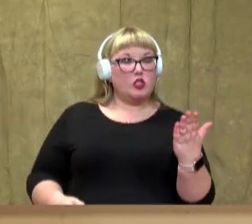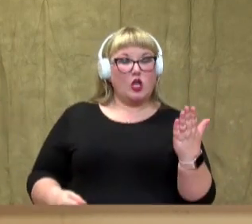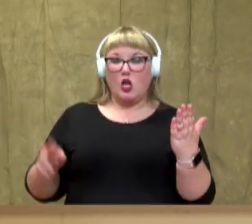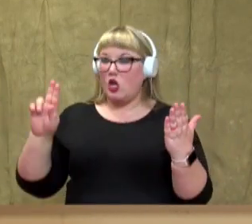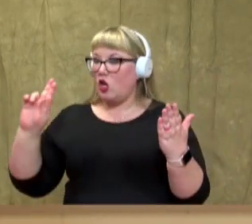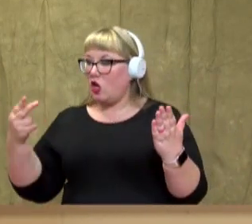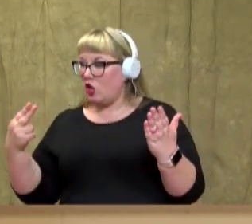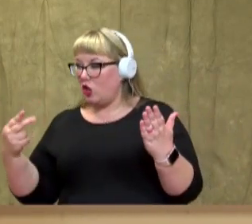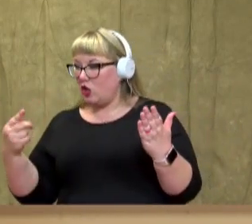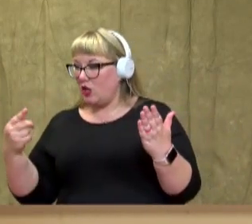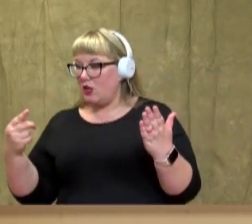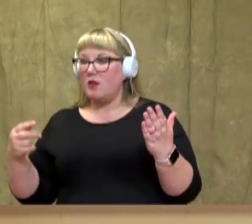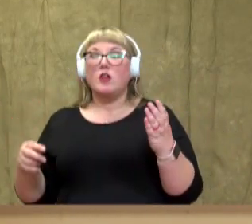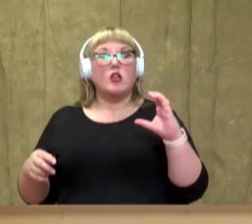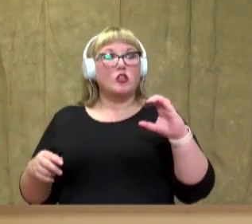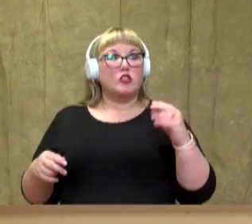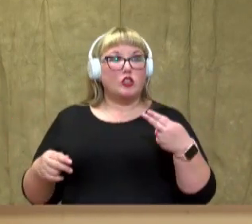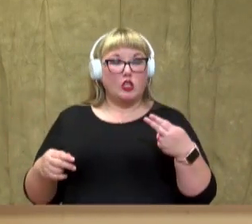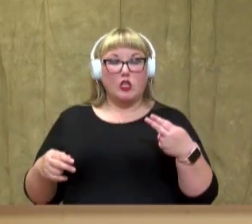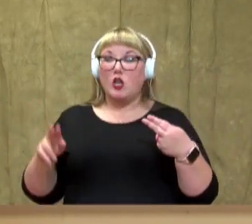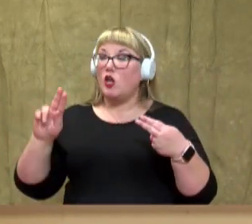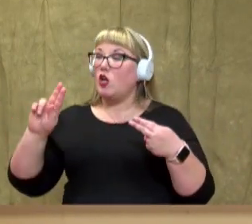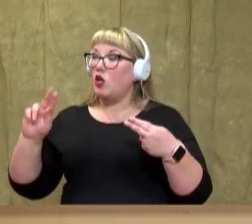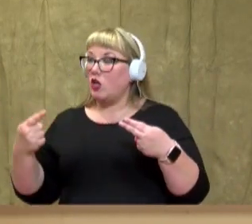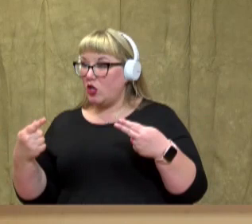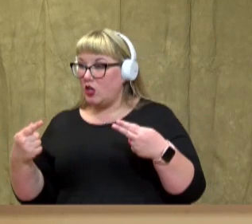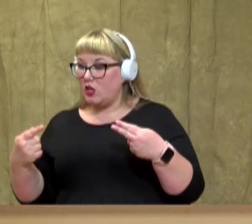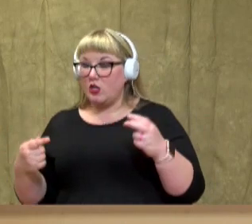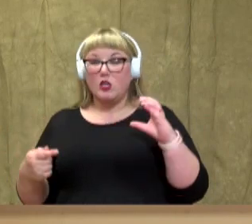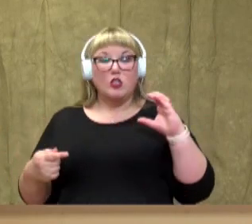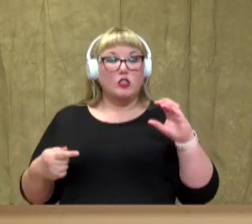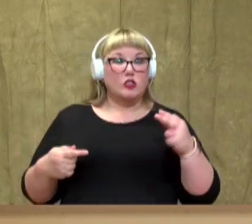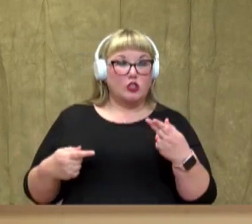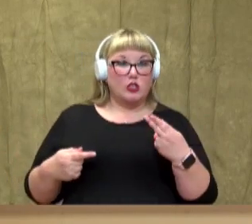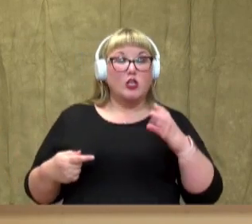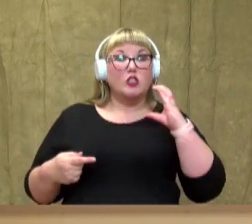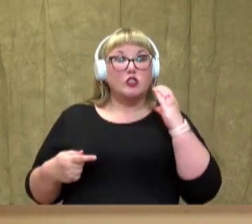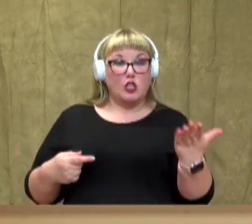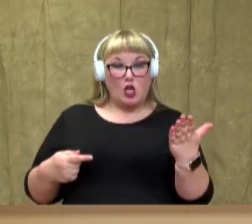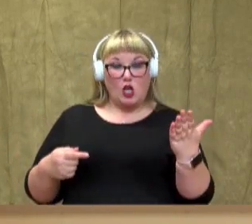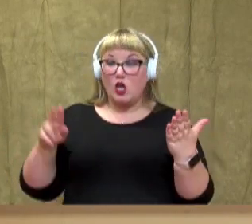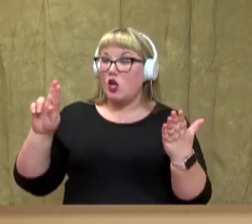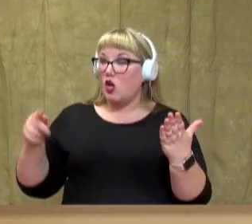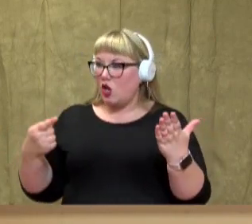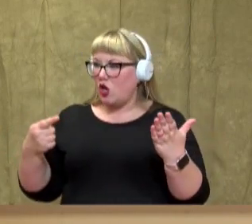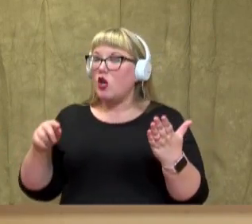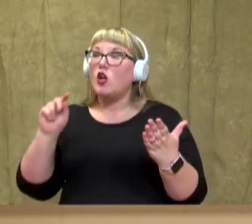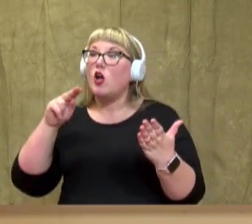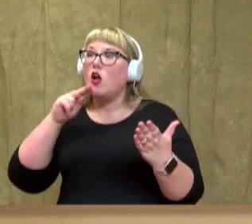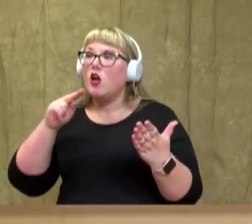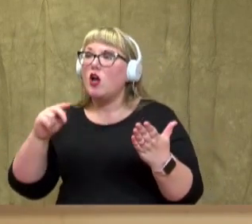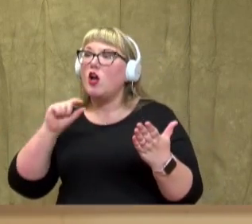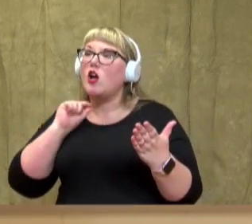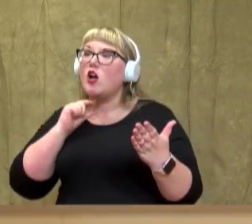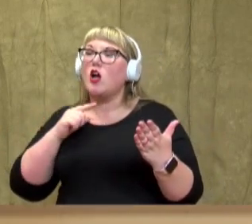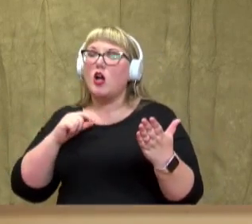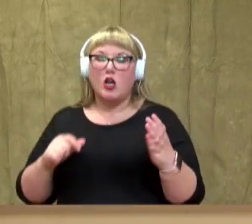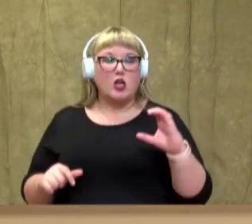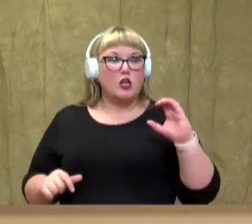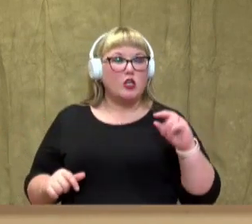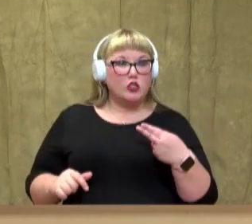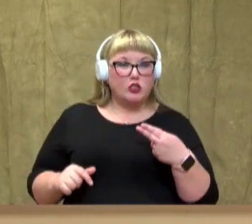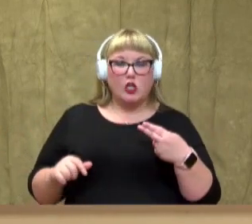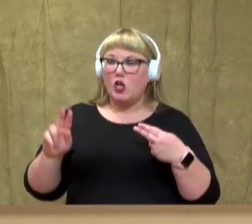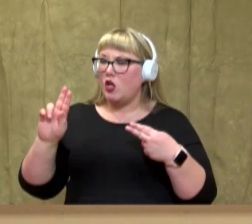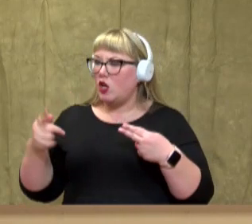ugh, ch, ugh, ch, ugh, ch,